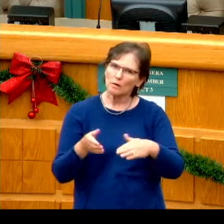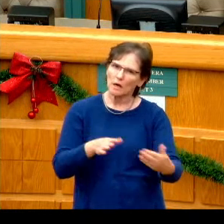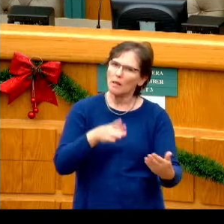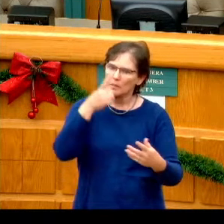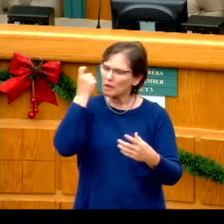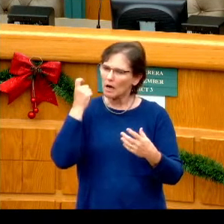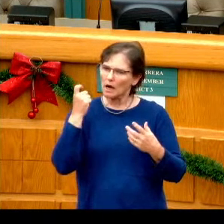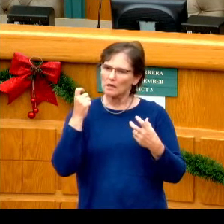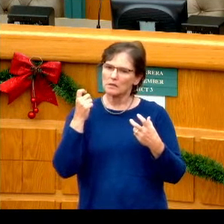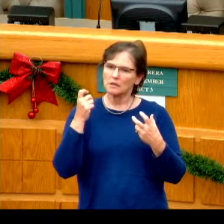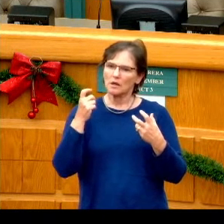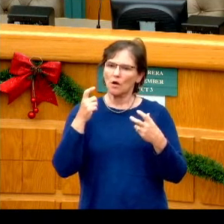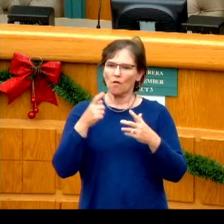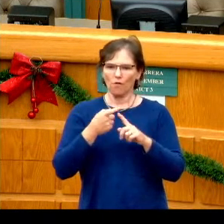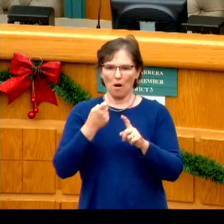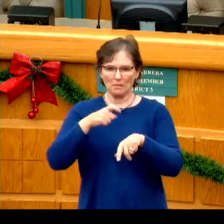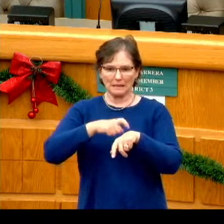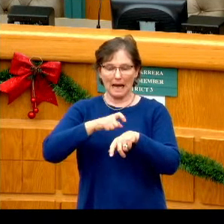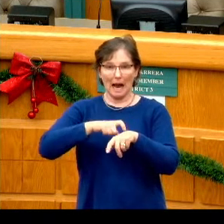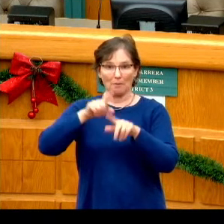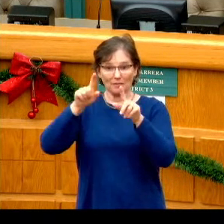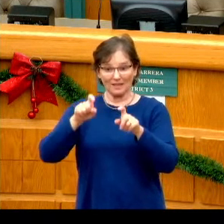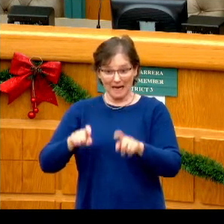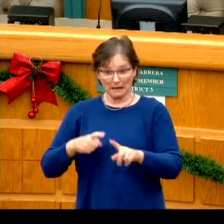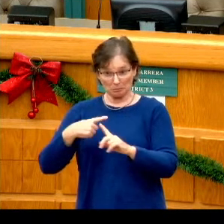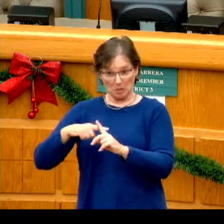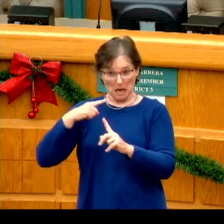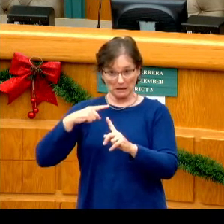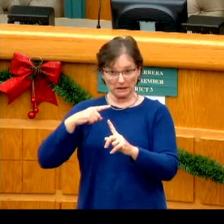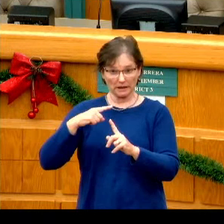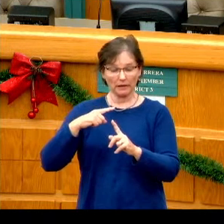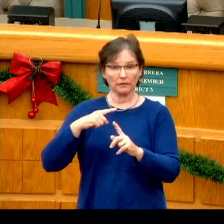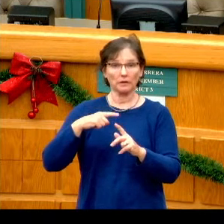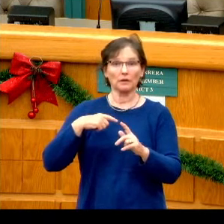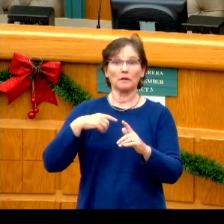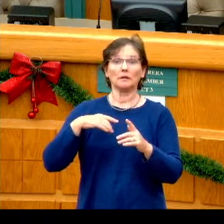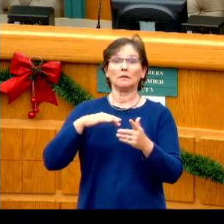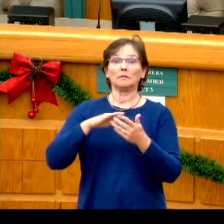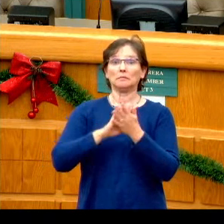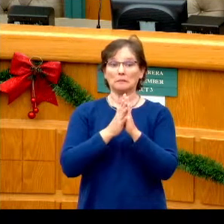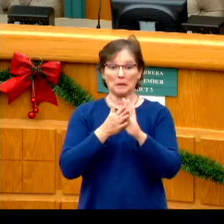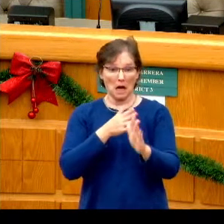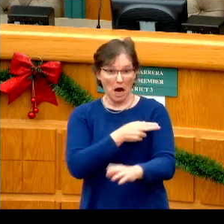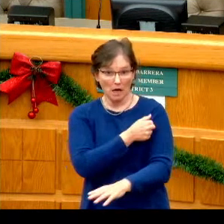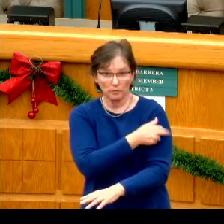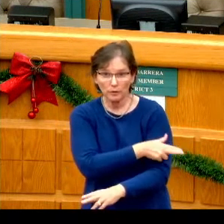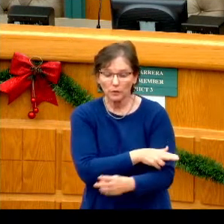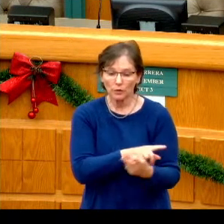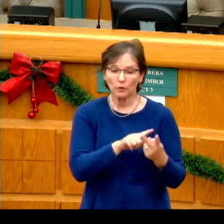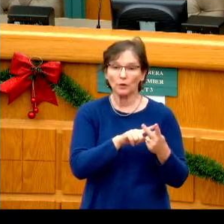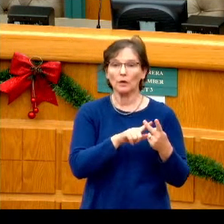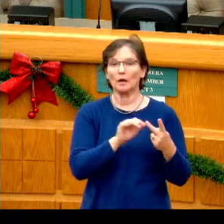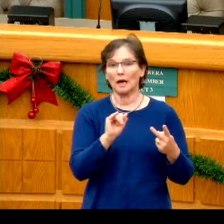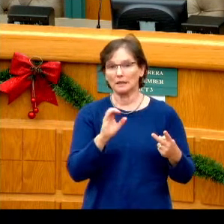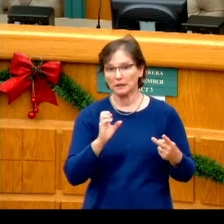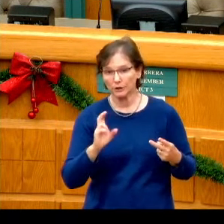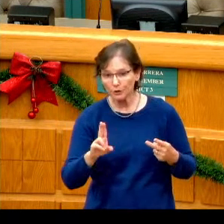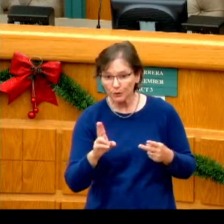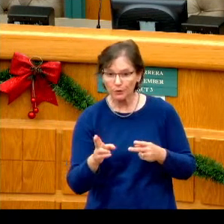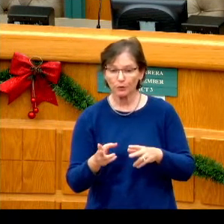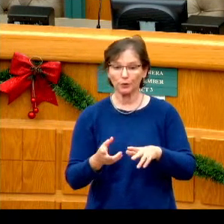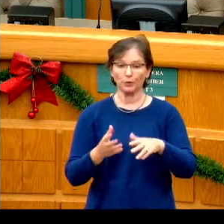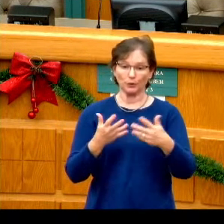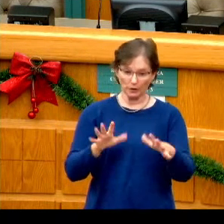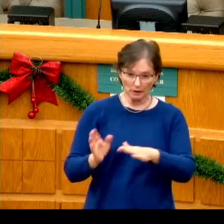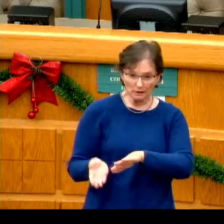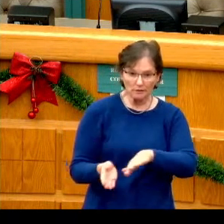unfortunate. But overall, it looks like we're not going to reach the same levels that were originally projected. Now, I'll take